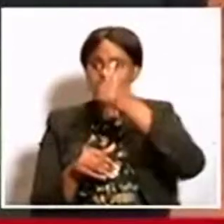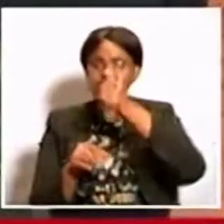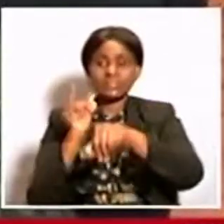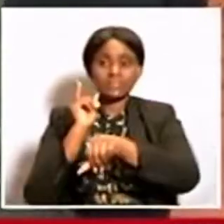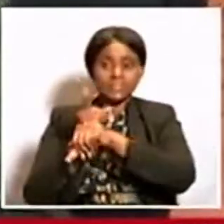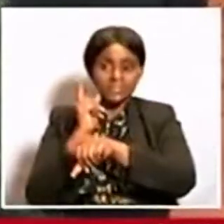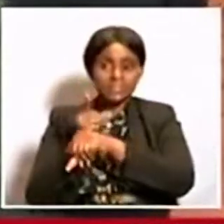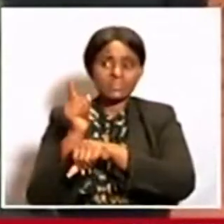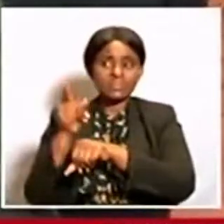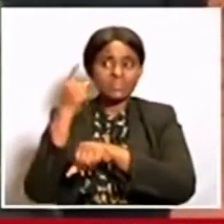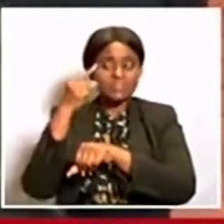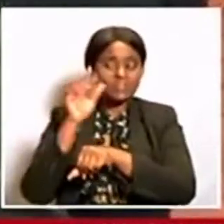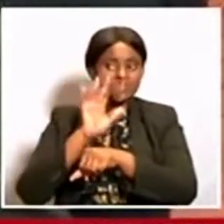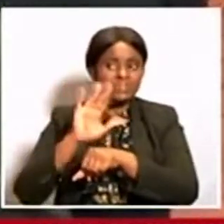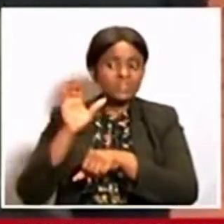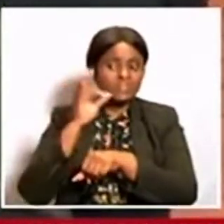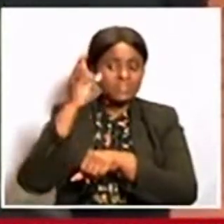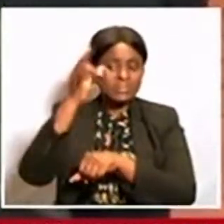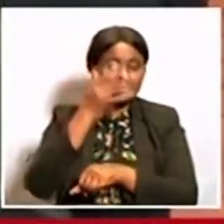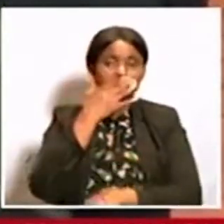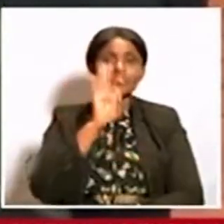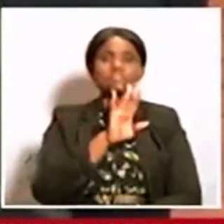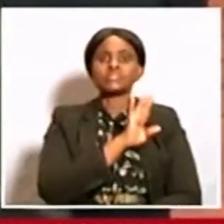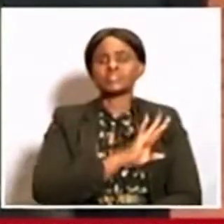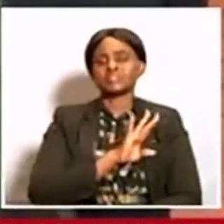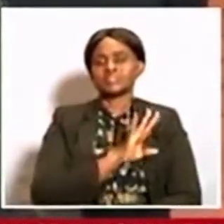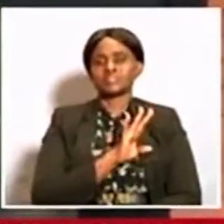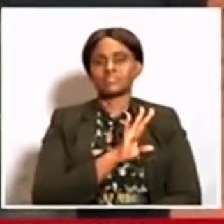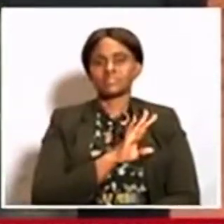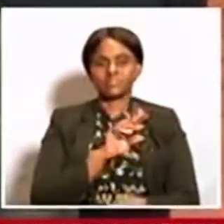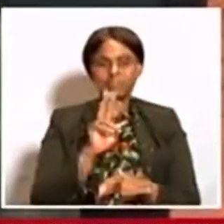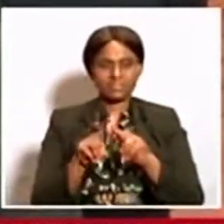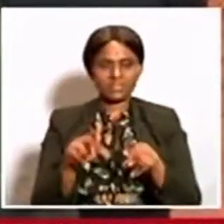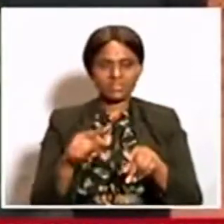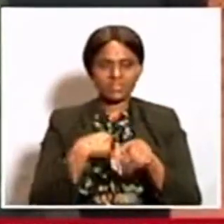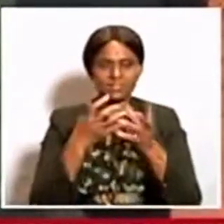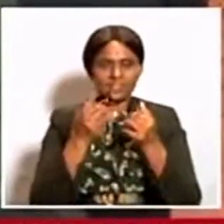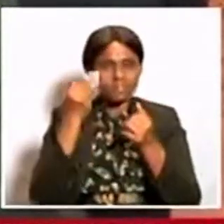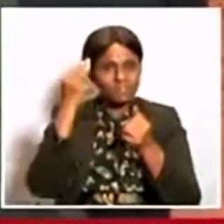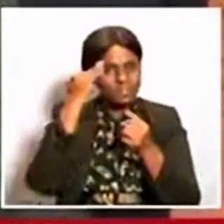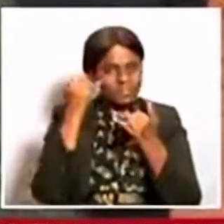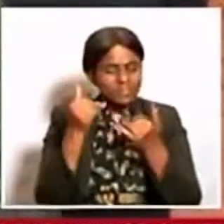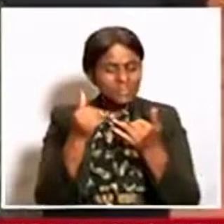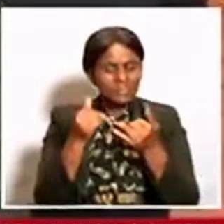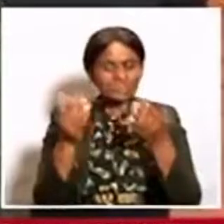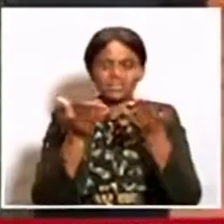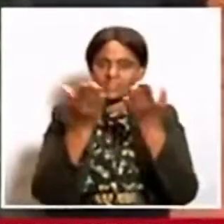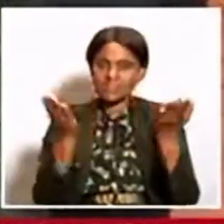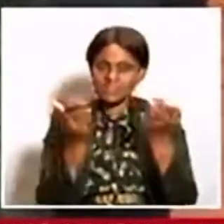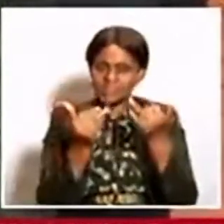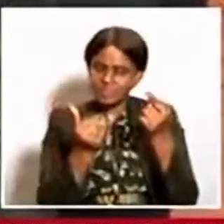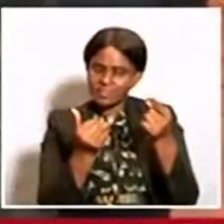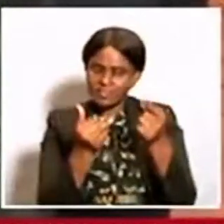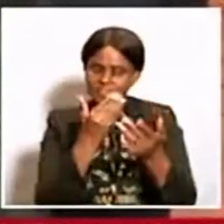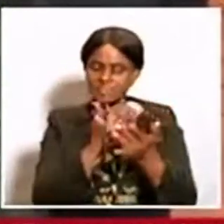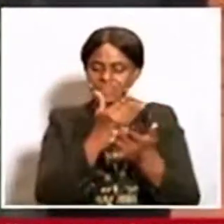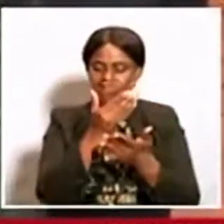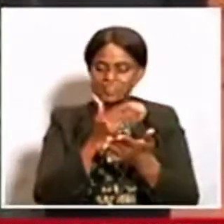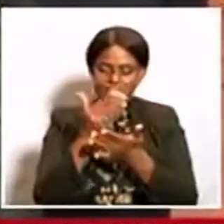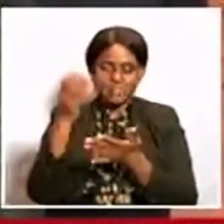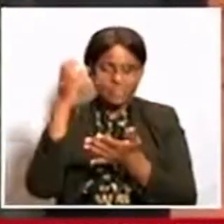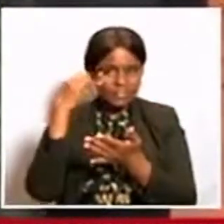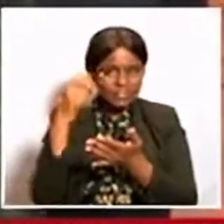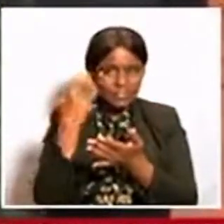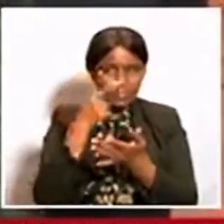for the future misconduct. Chairperson, I want to find out, where is this procurement